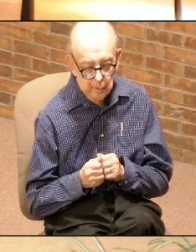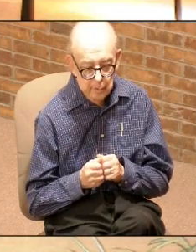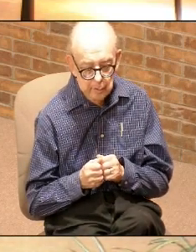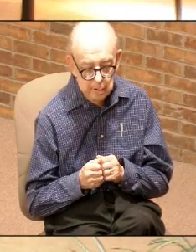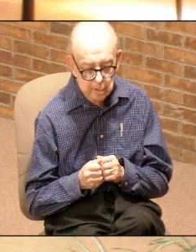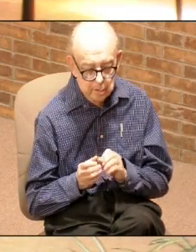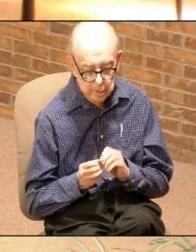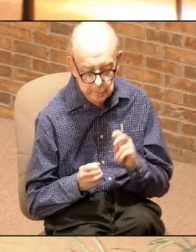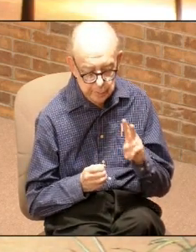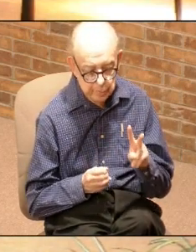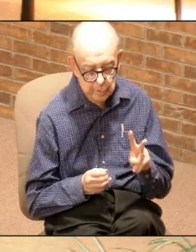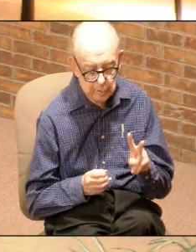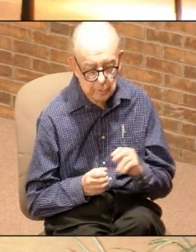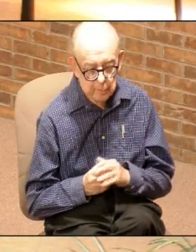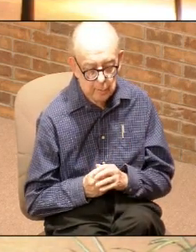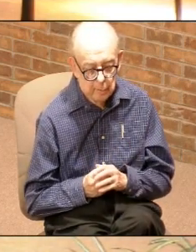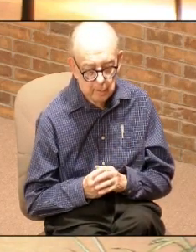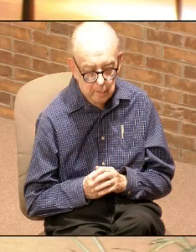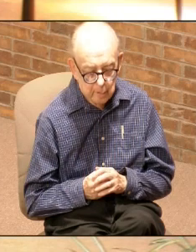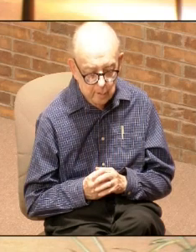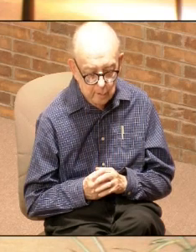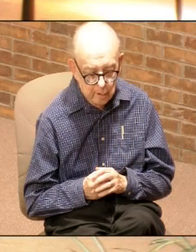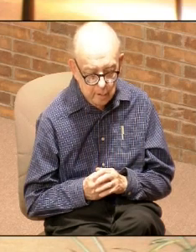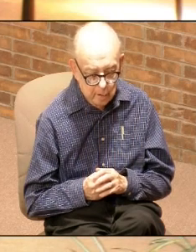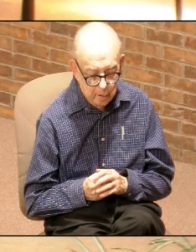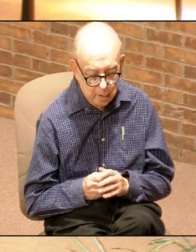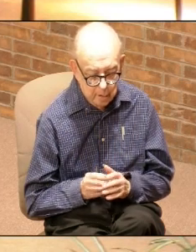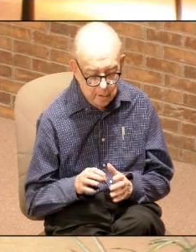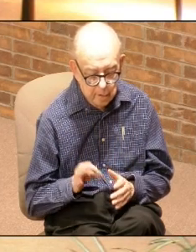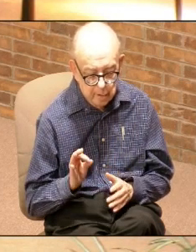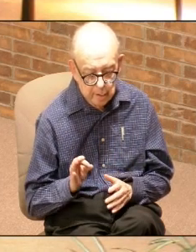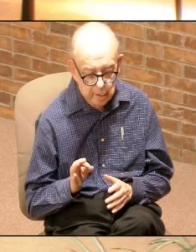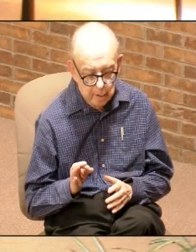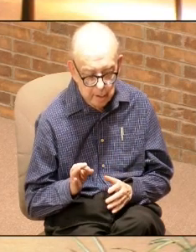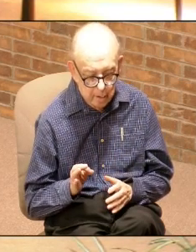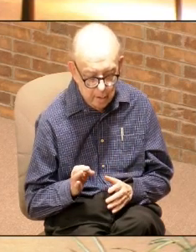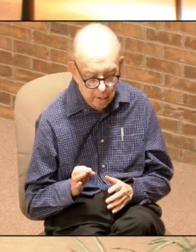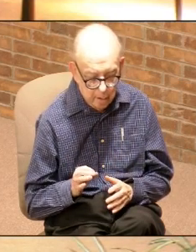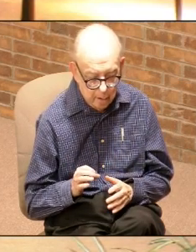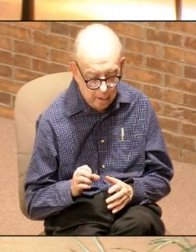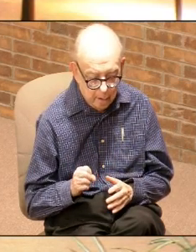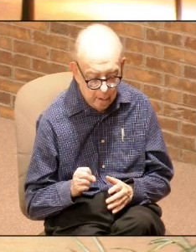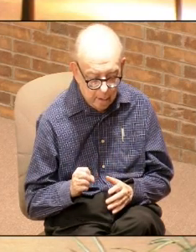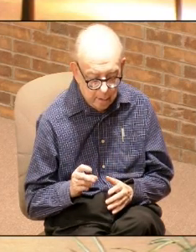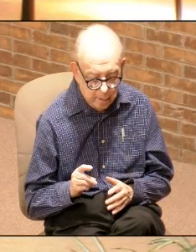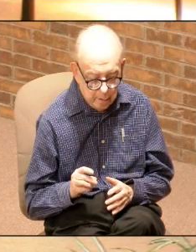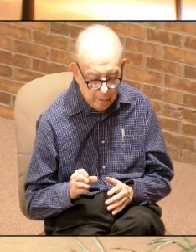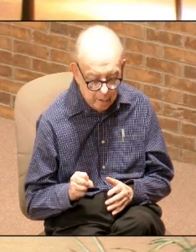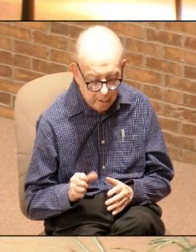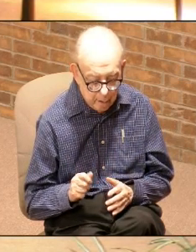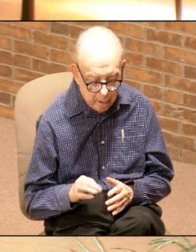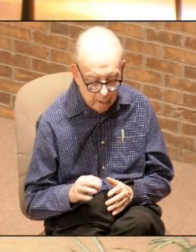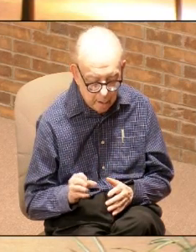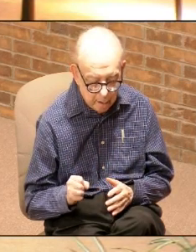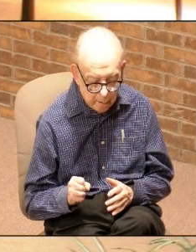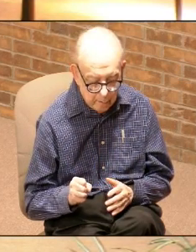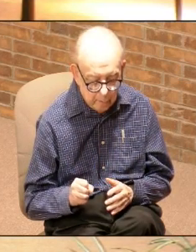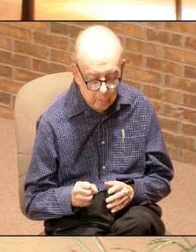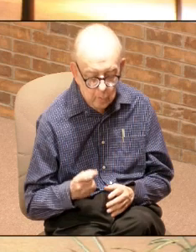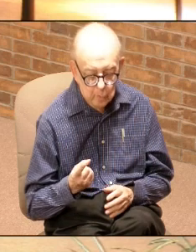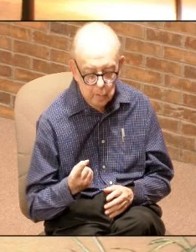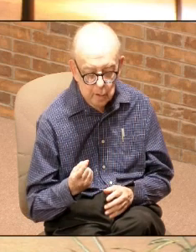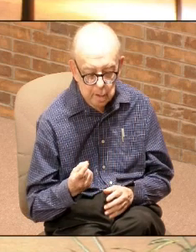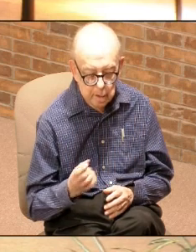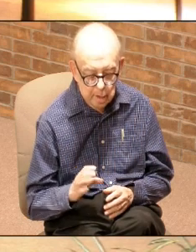Number 2 is found in Psalms 119